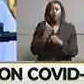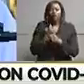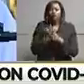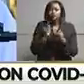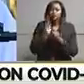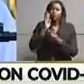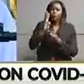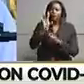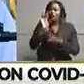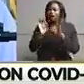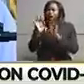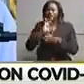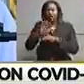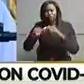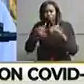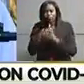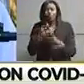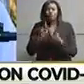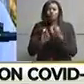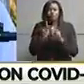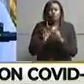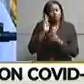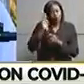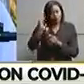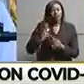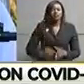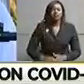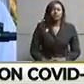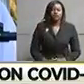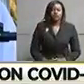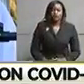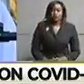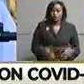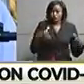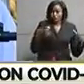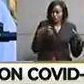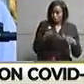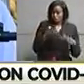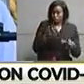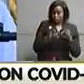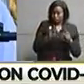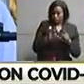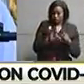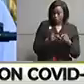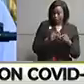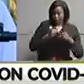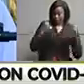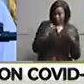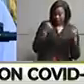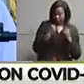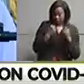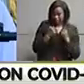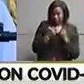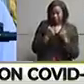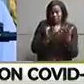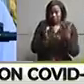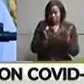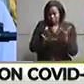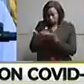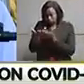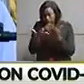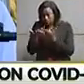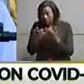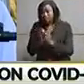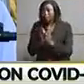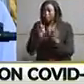identify all the people they ever interacted with and contact them and